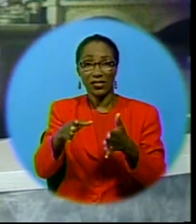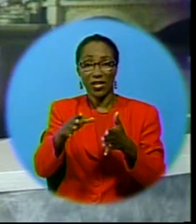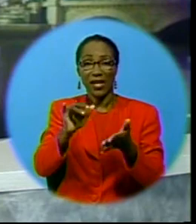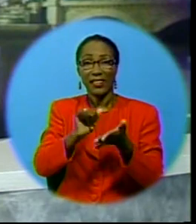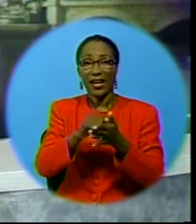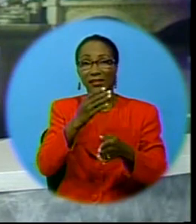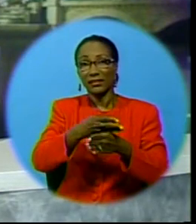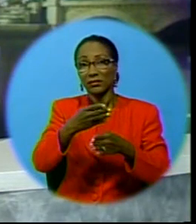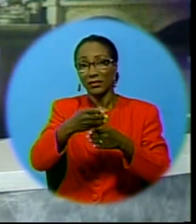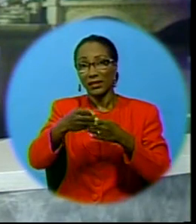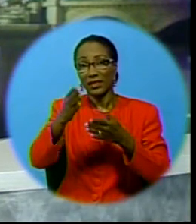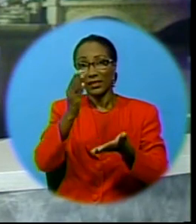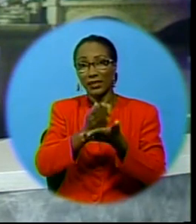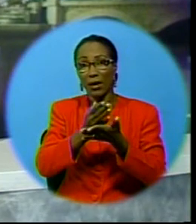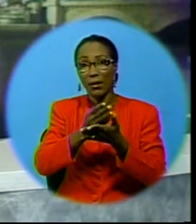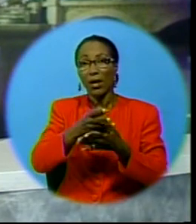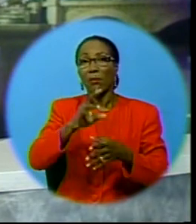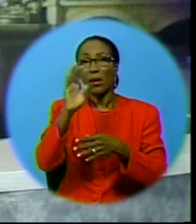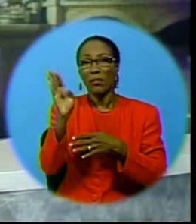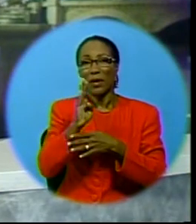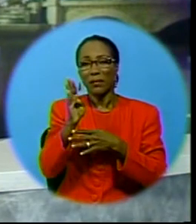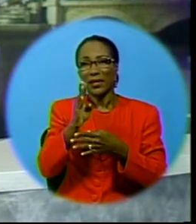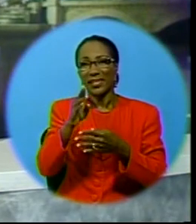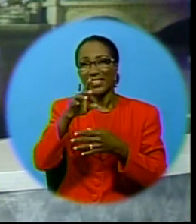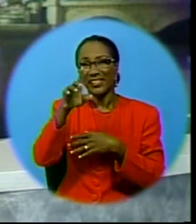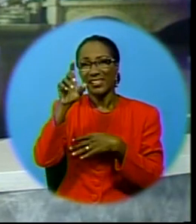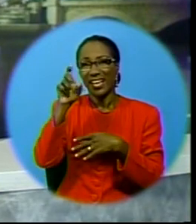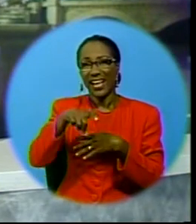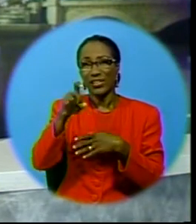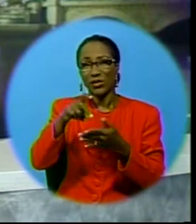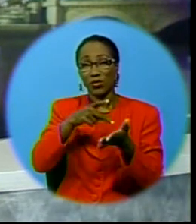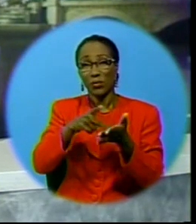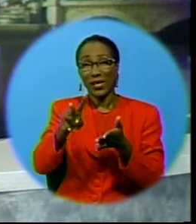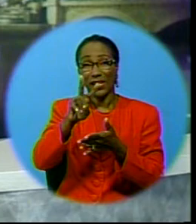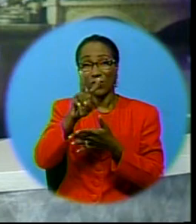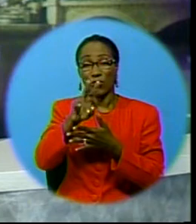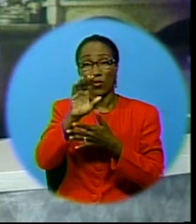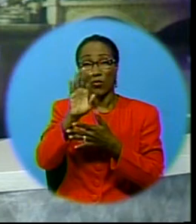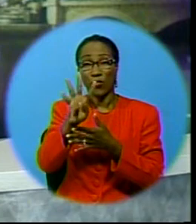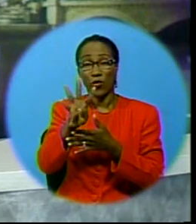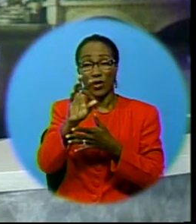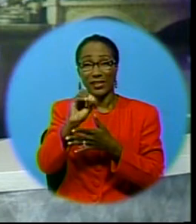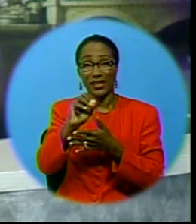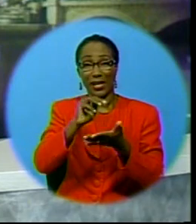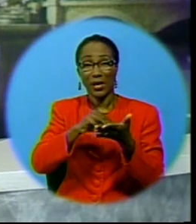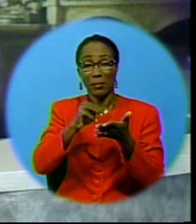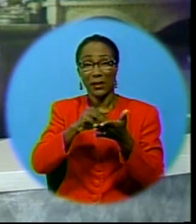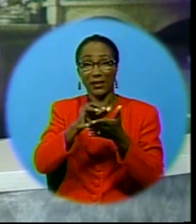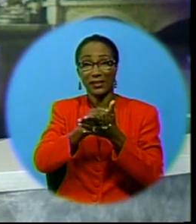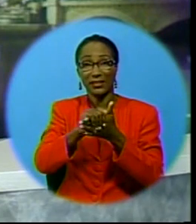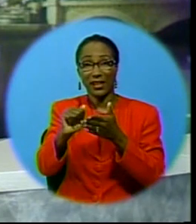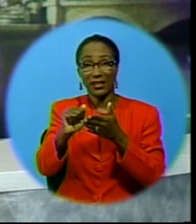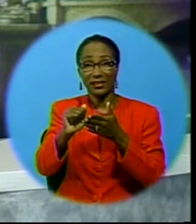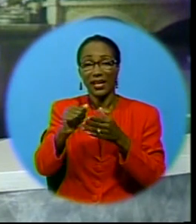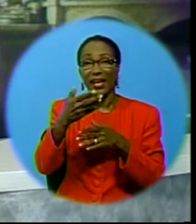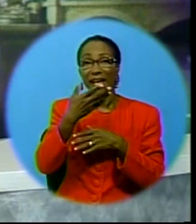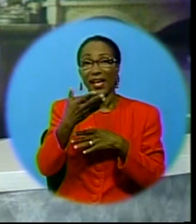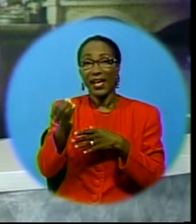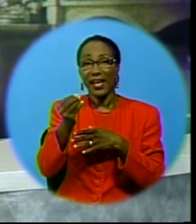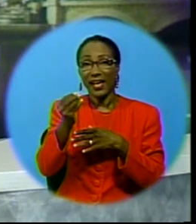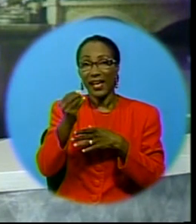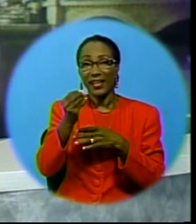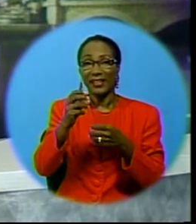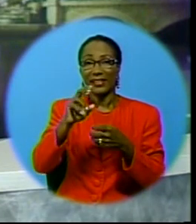Barbados' debt service of $240 million is growing at a faster rate than the deficit. Mr. Arthur says that the island's